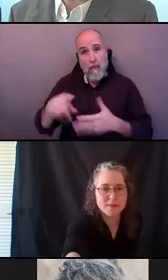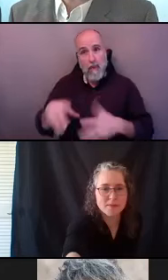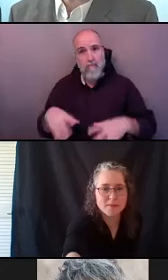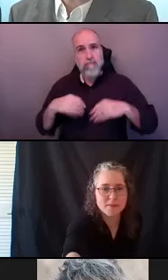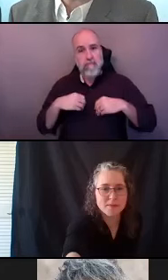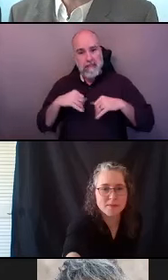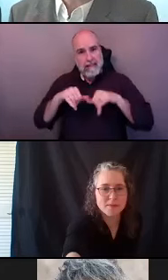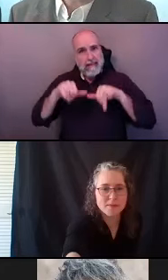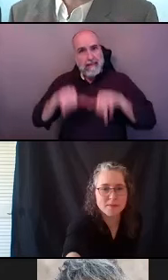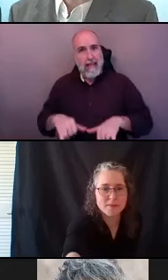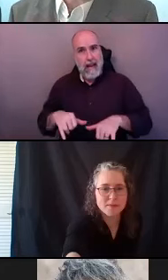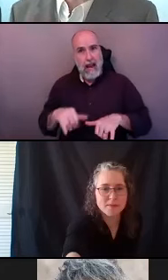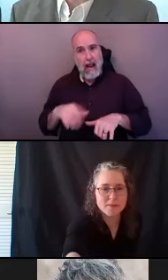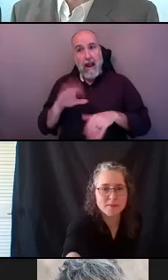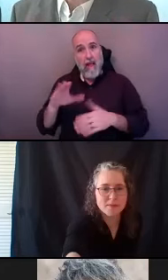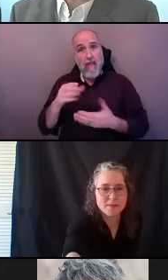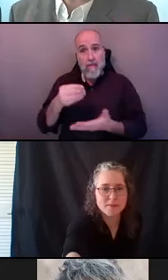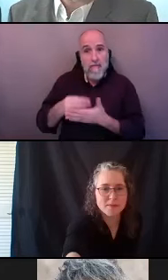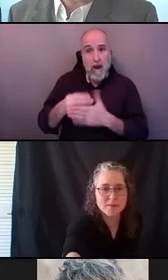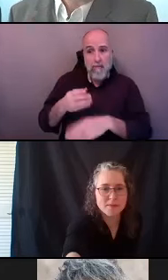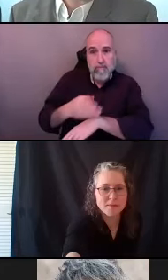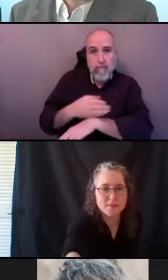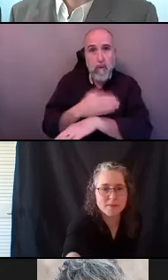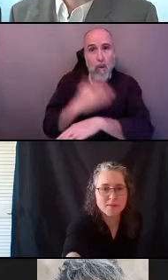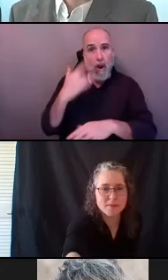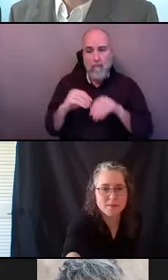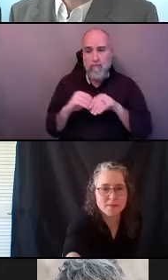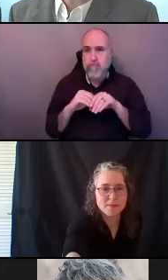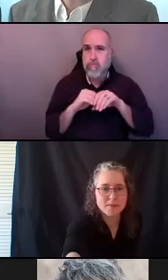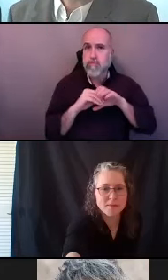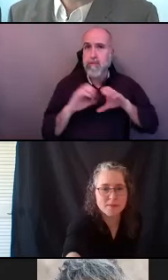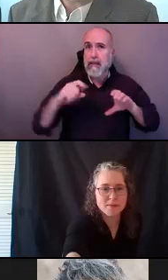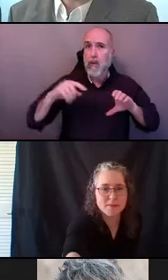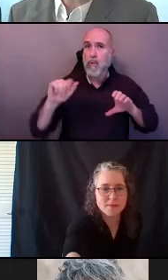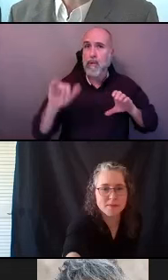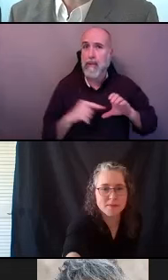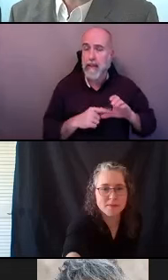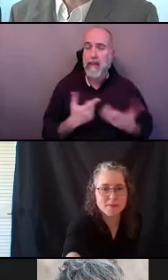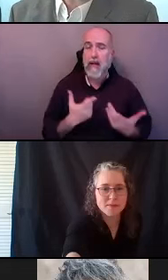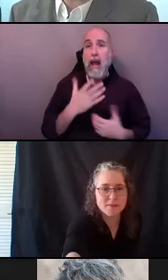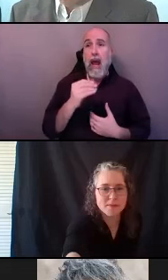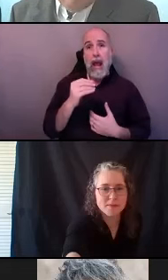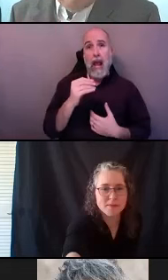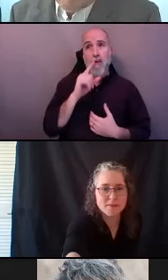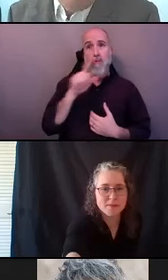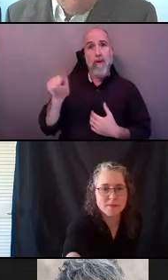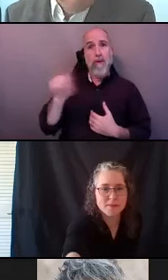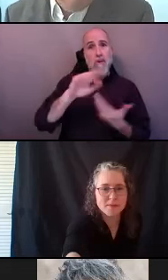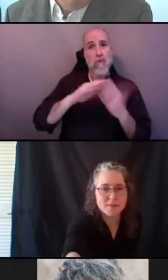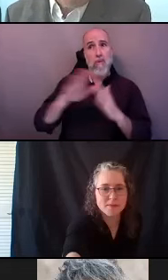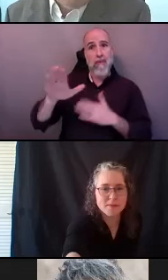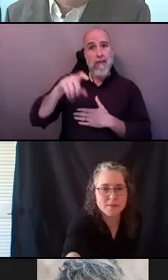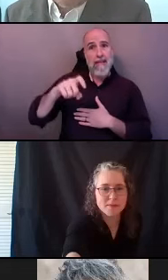their financial situation. Again, building equity. To meet the community needs. Again, it's